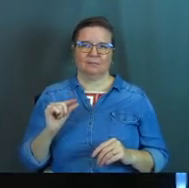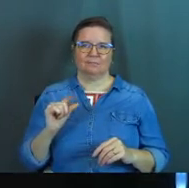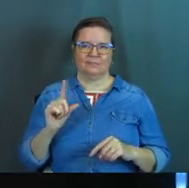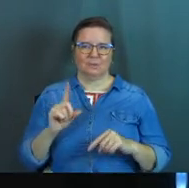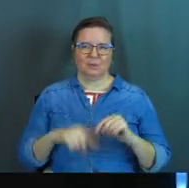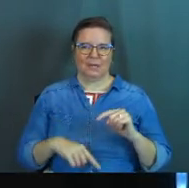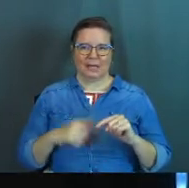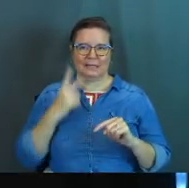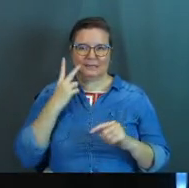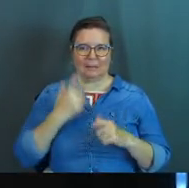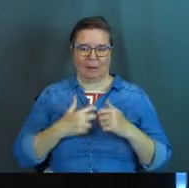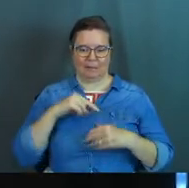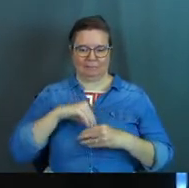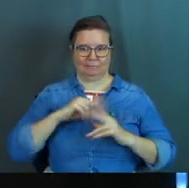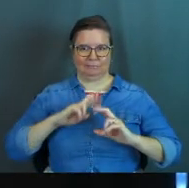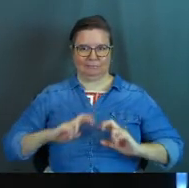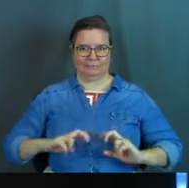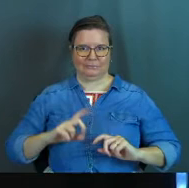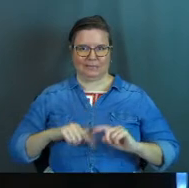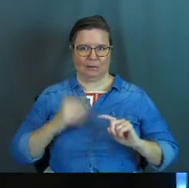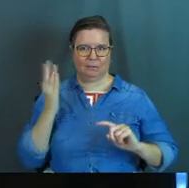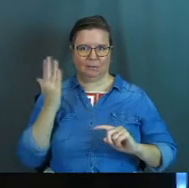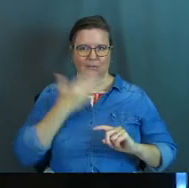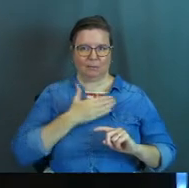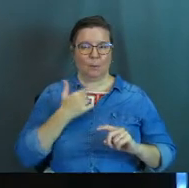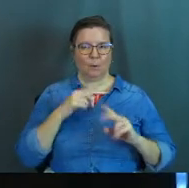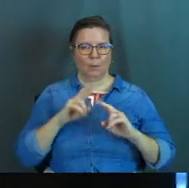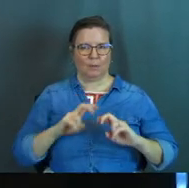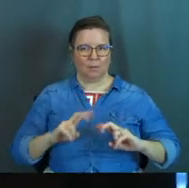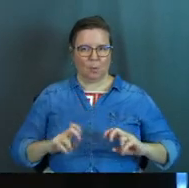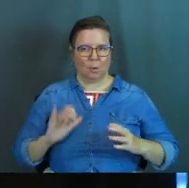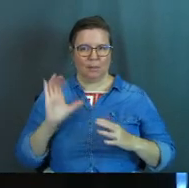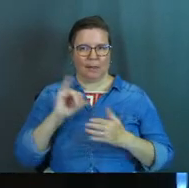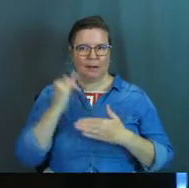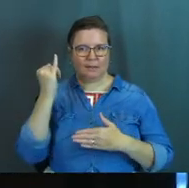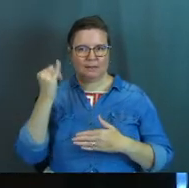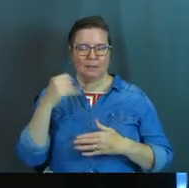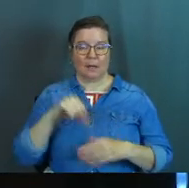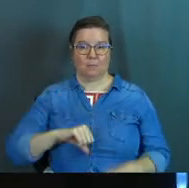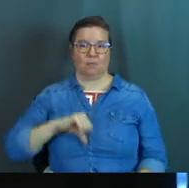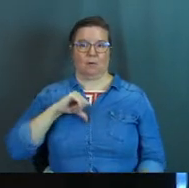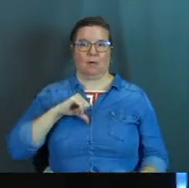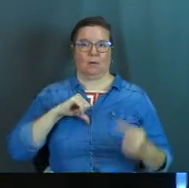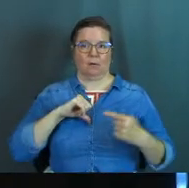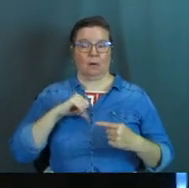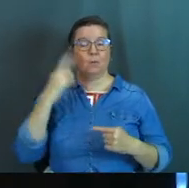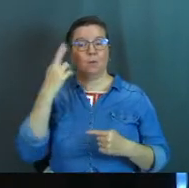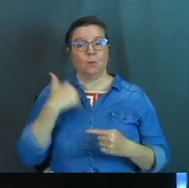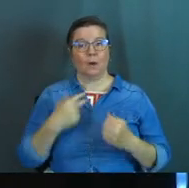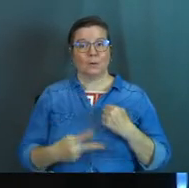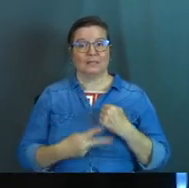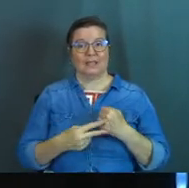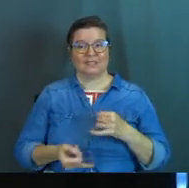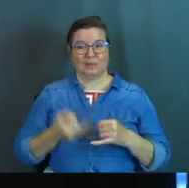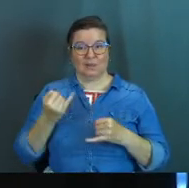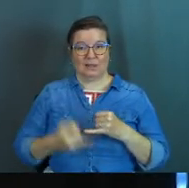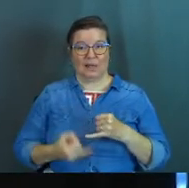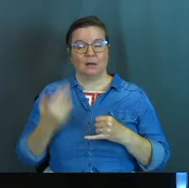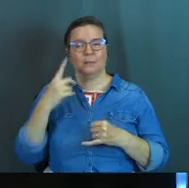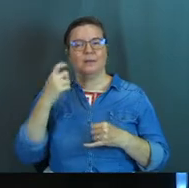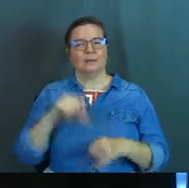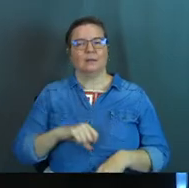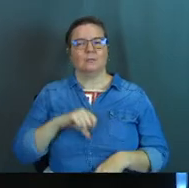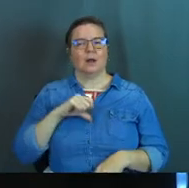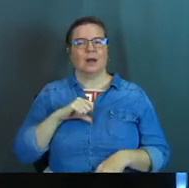invisible problem in our lives, and we're going to explore that idea. Pride, pride, pride. But the reason we're saving this for last is because